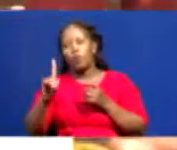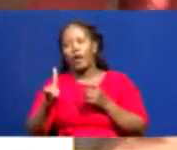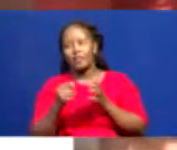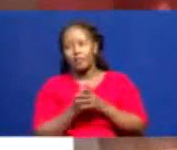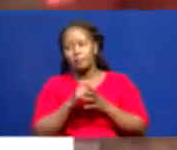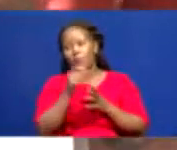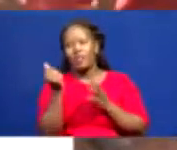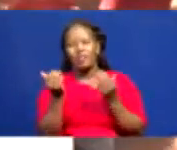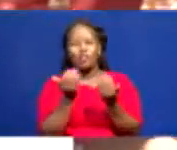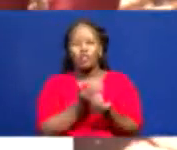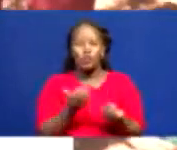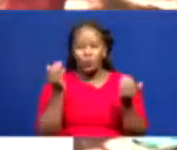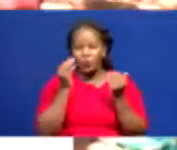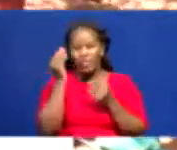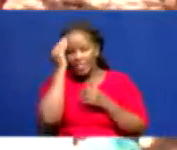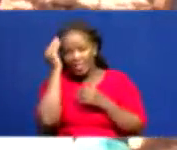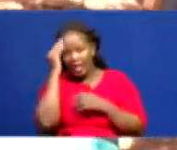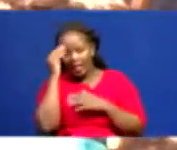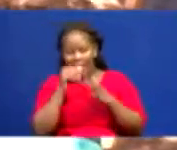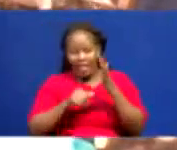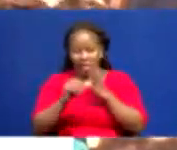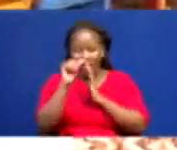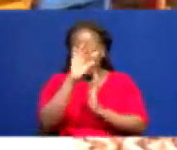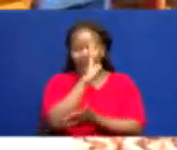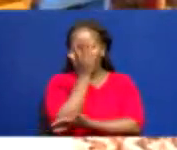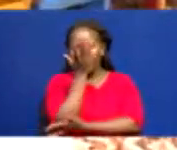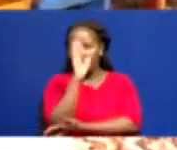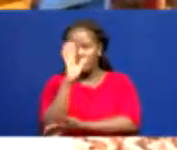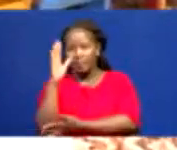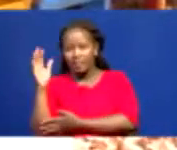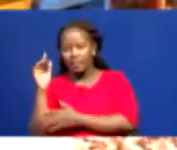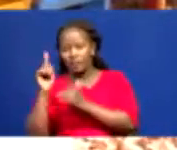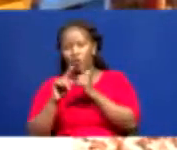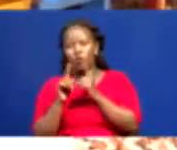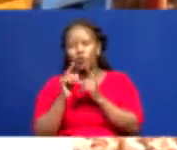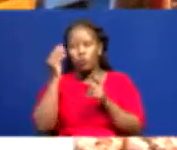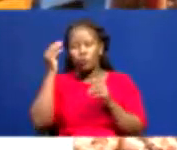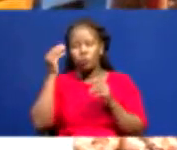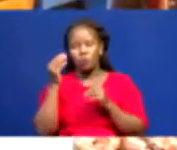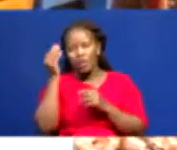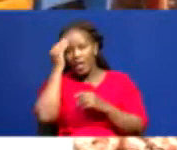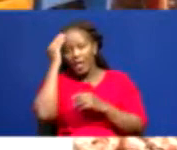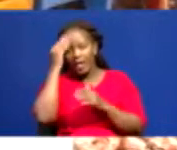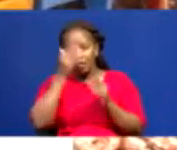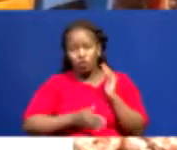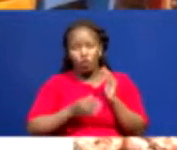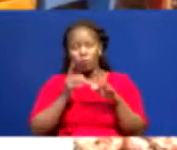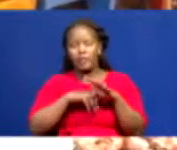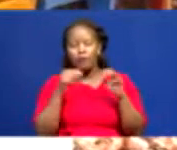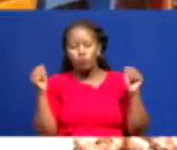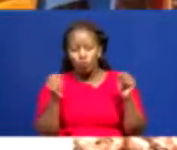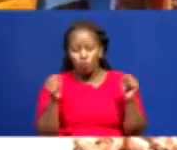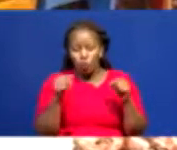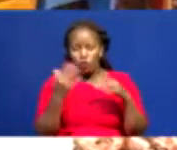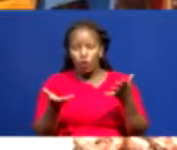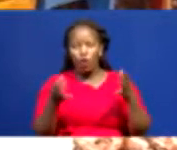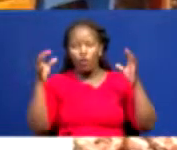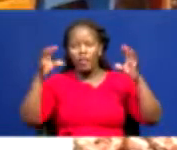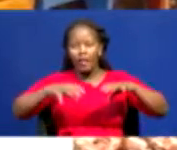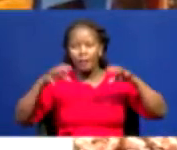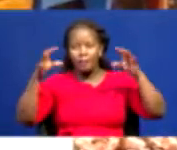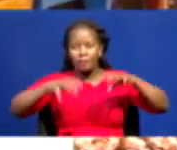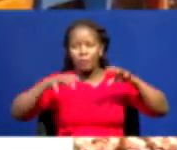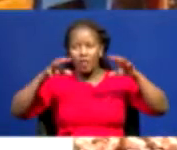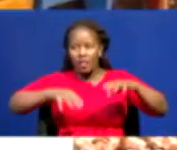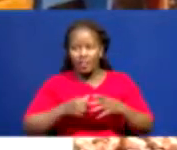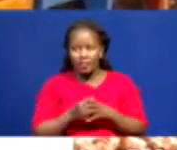have to take the lessons under an acacia tree, and learning often stops when it rains or during cold weather. Most of the pupils who